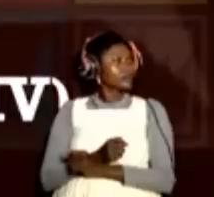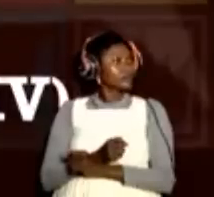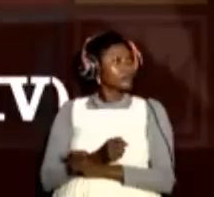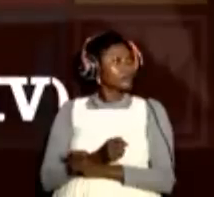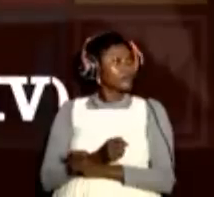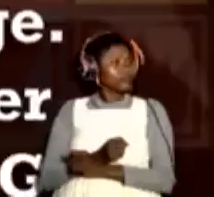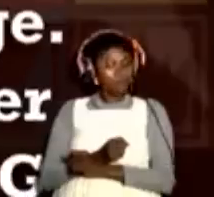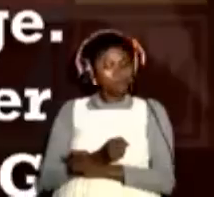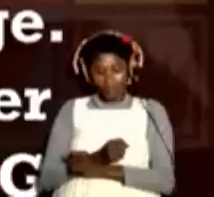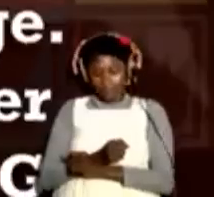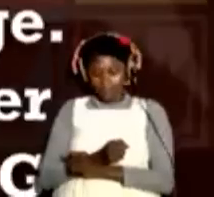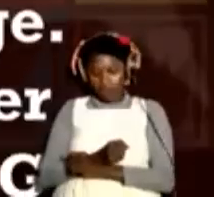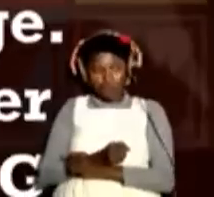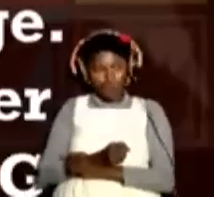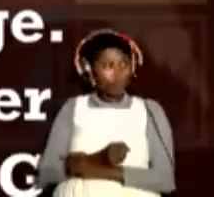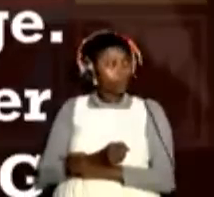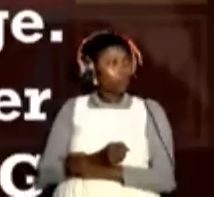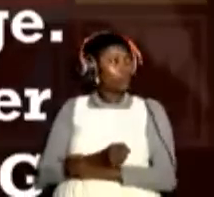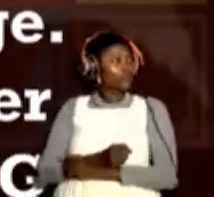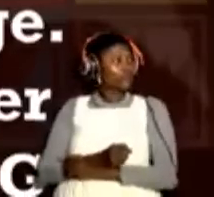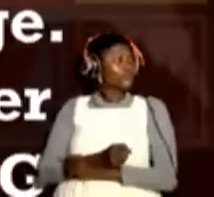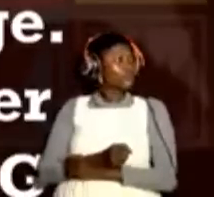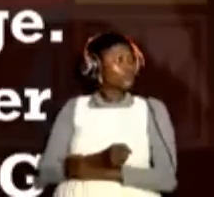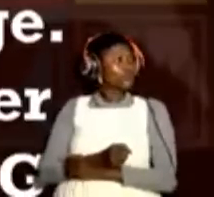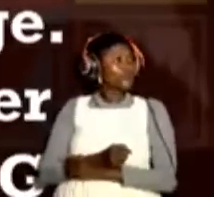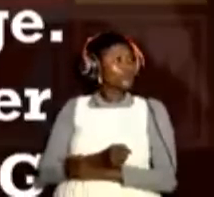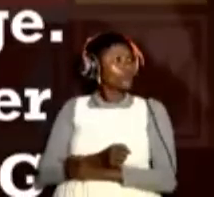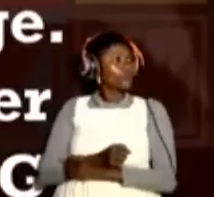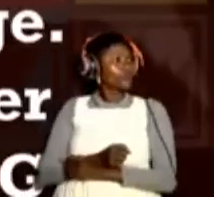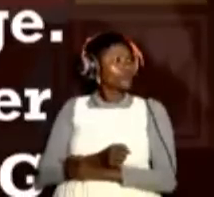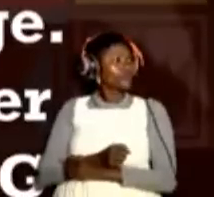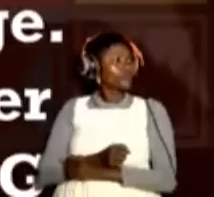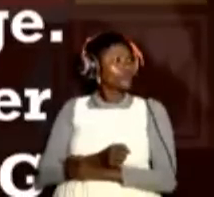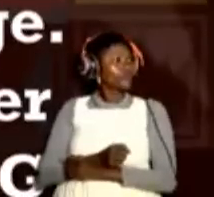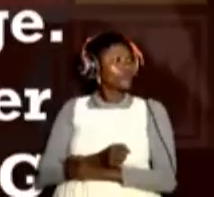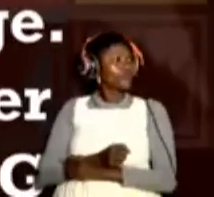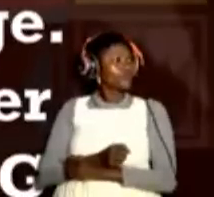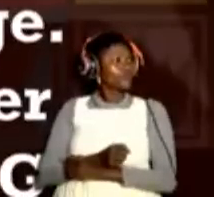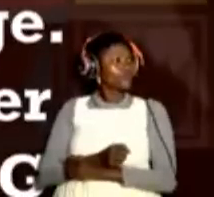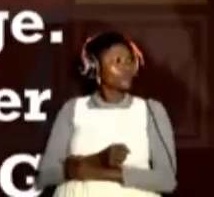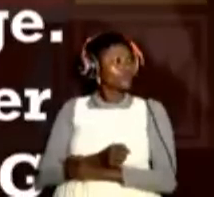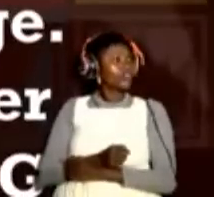Any good news, please? No good news in the house?